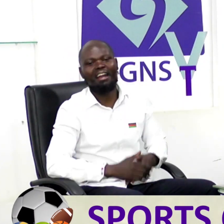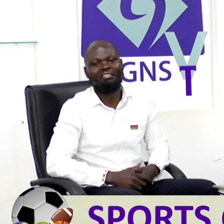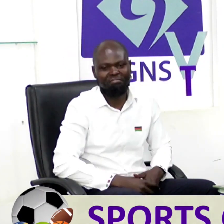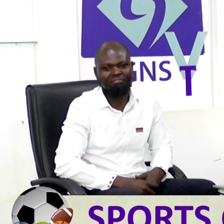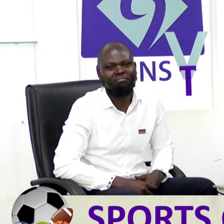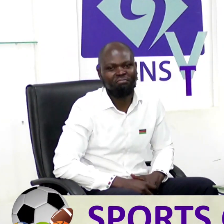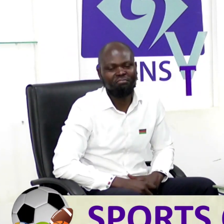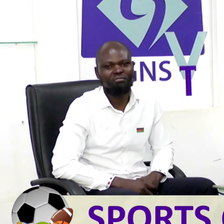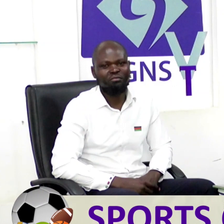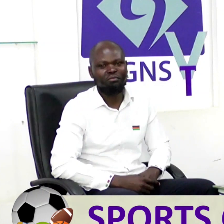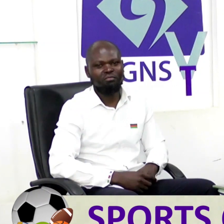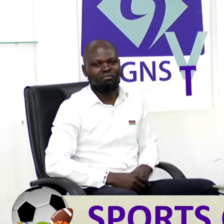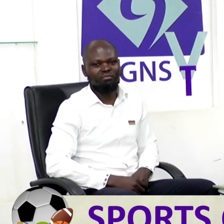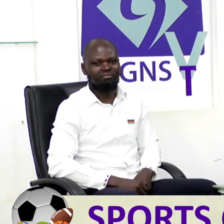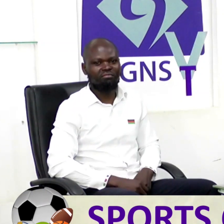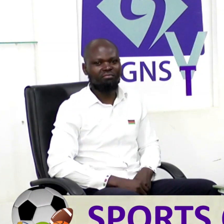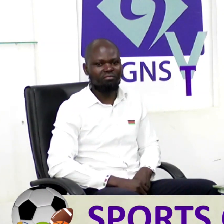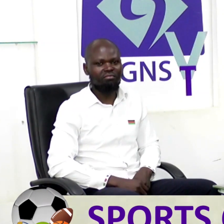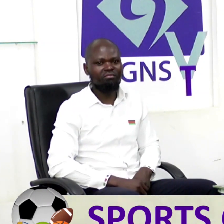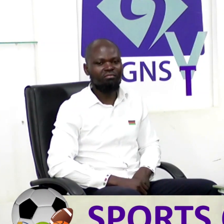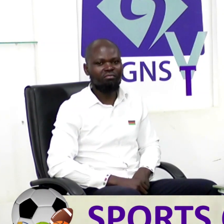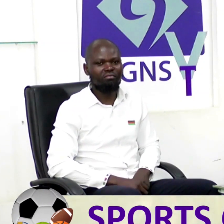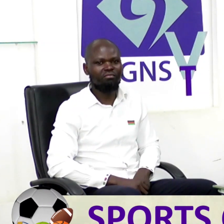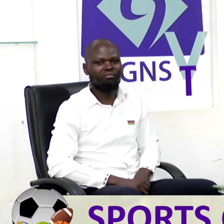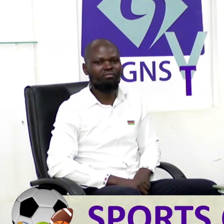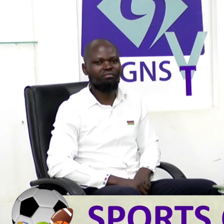AFC. Now watch the videos.